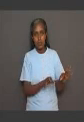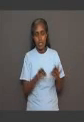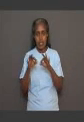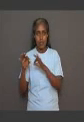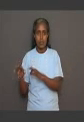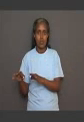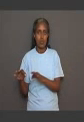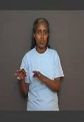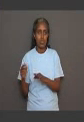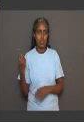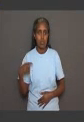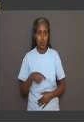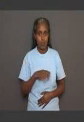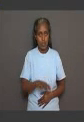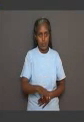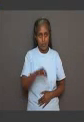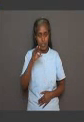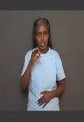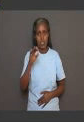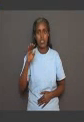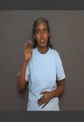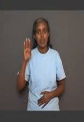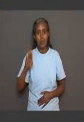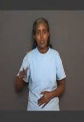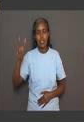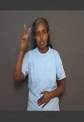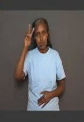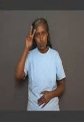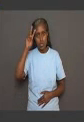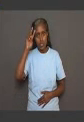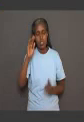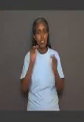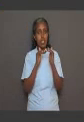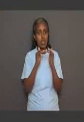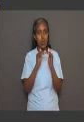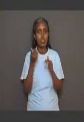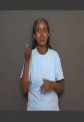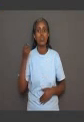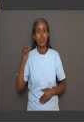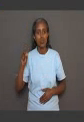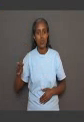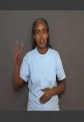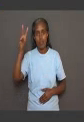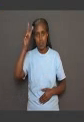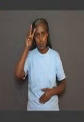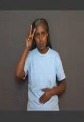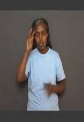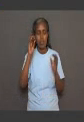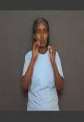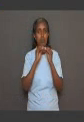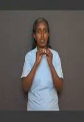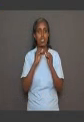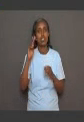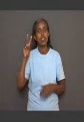By substitution, we find that B squared equals 12